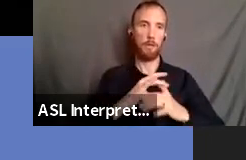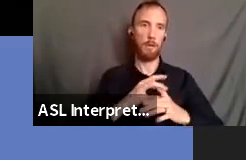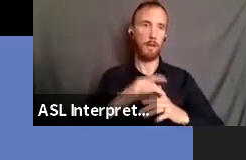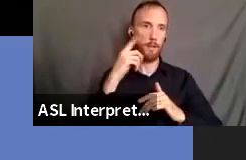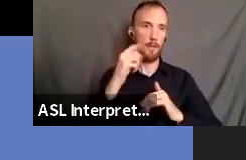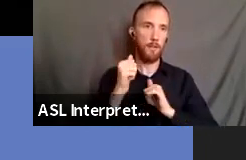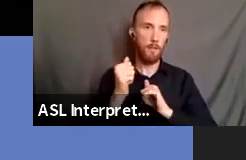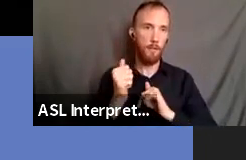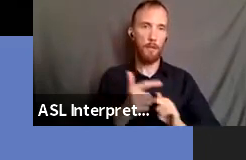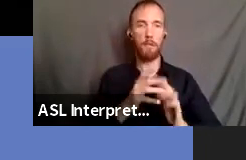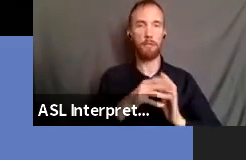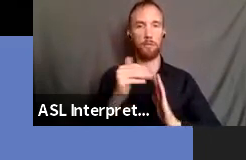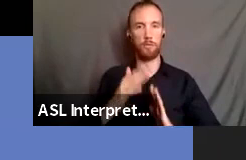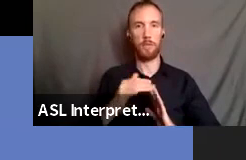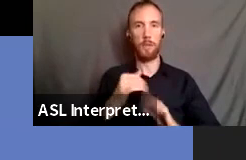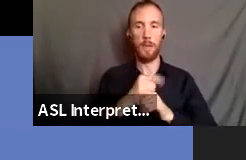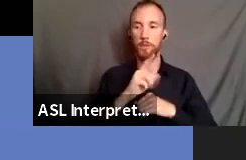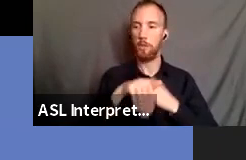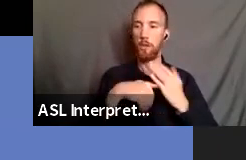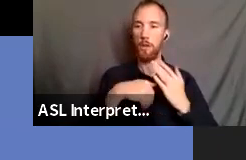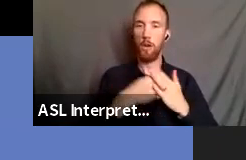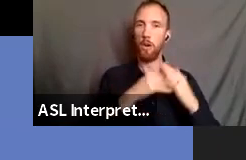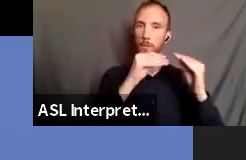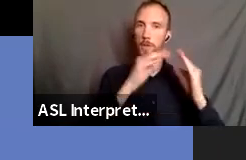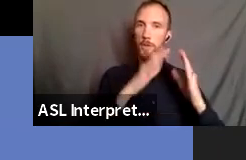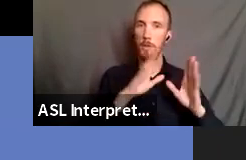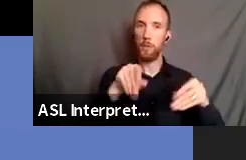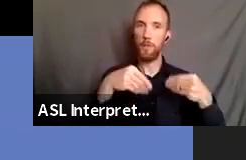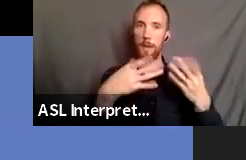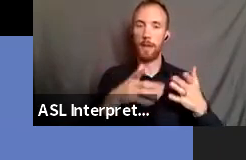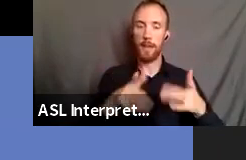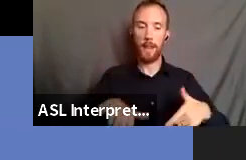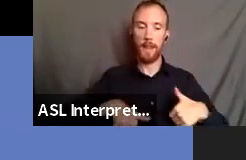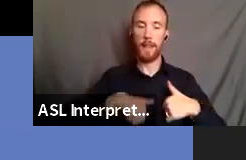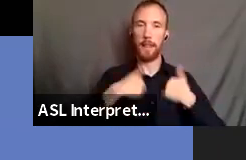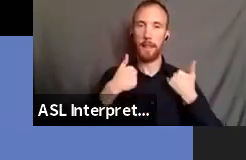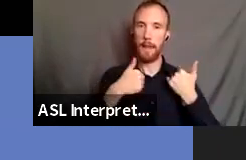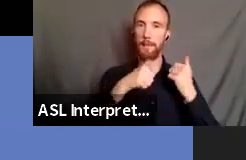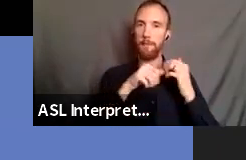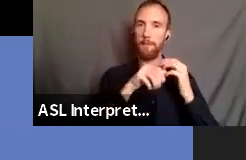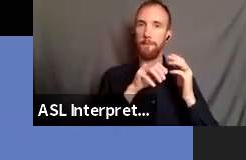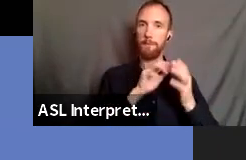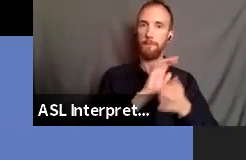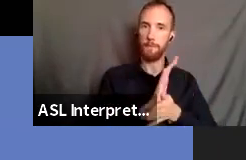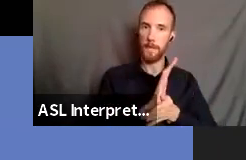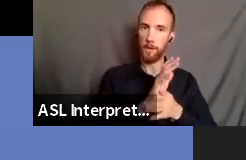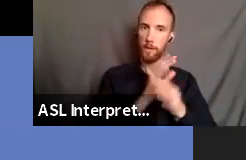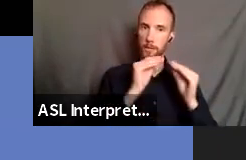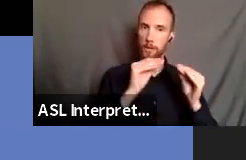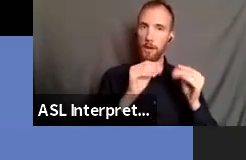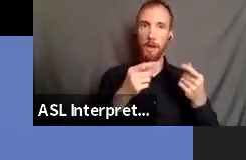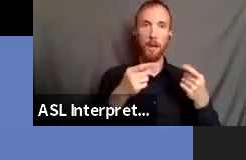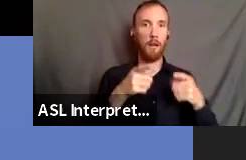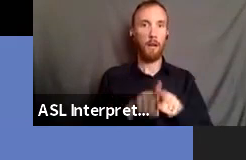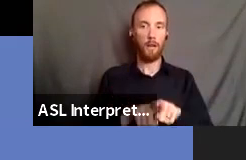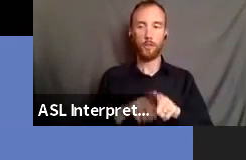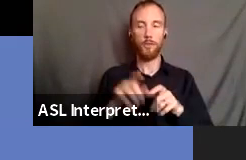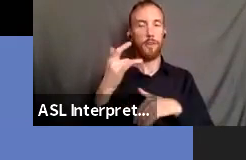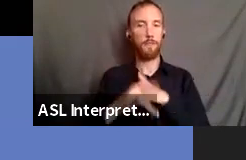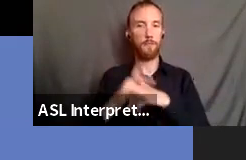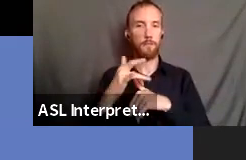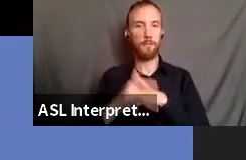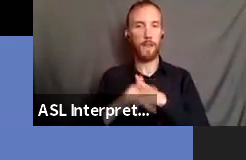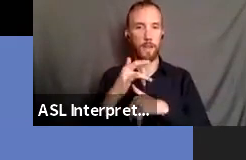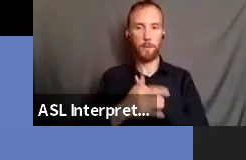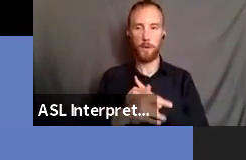ensure that all educators provide live video instruction and are synchro synchronously available to students during the entirety of the